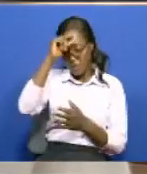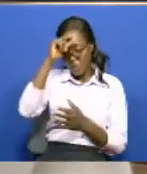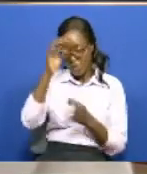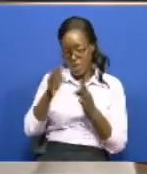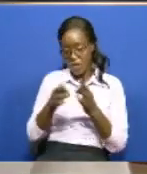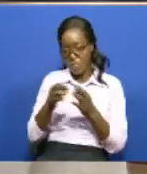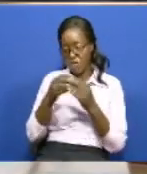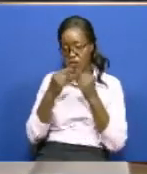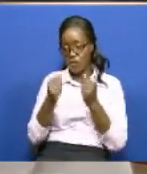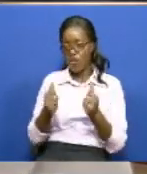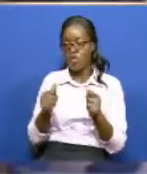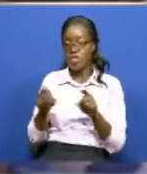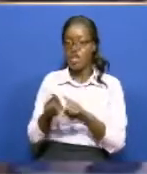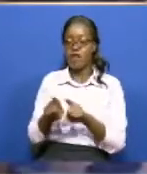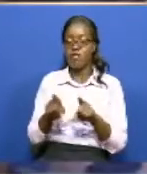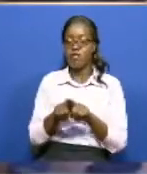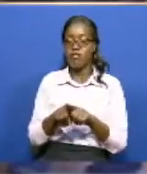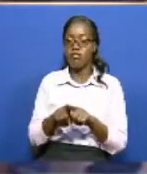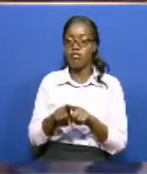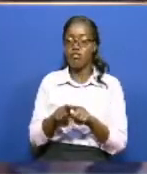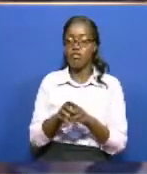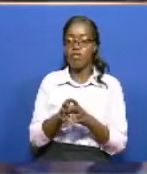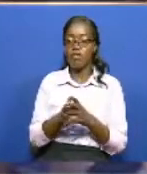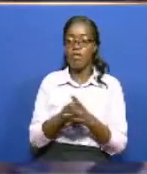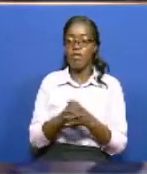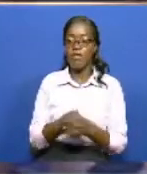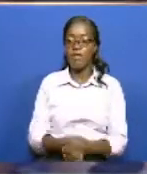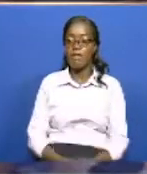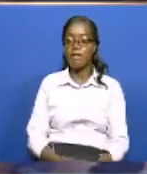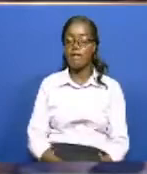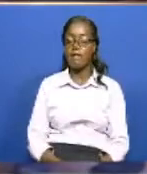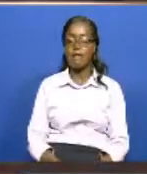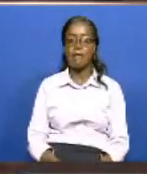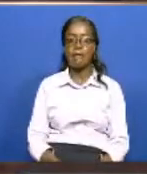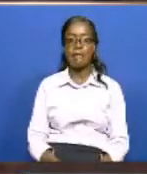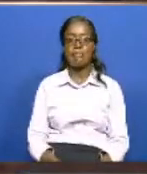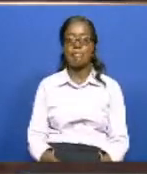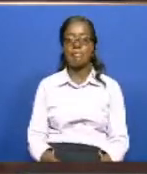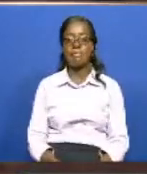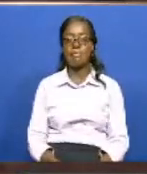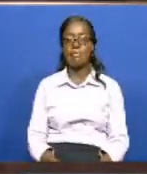kulingana na sheria ile wamepewa na. Reporting for Channel 1 News, I'm Jackie Wambiru.